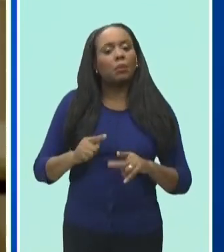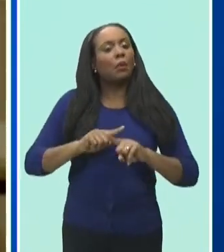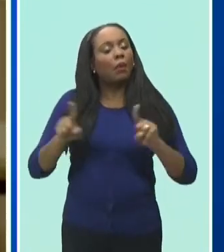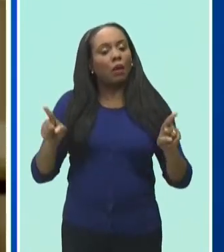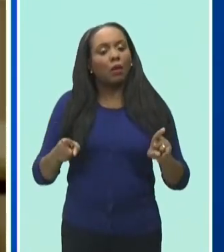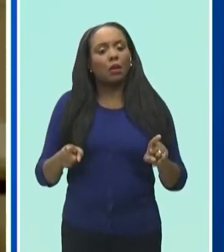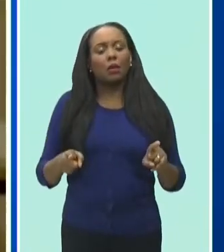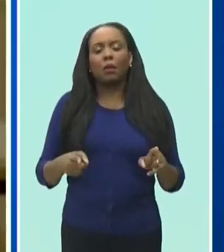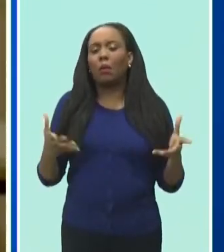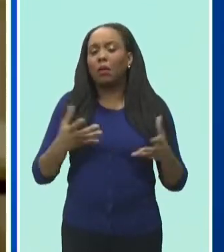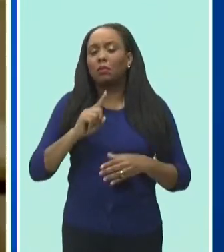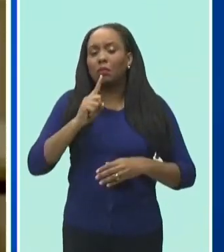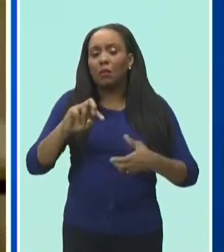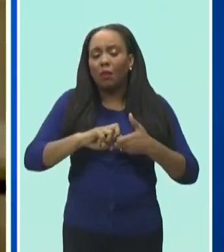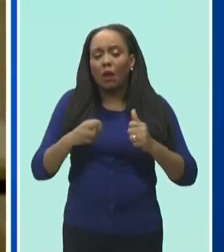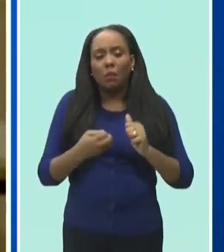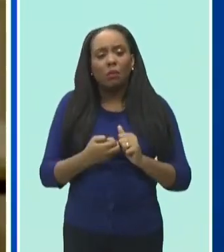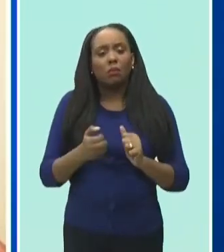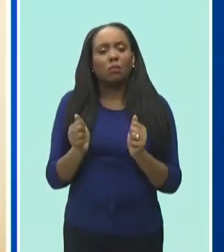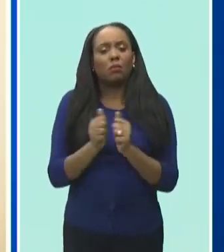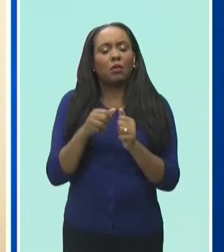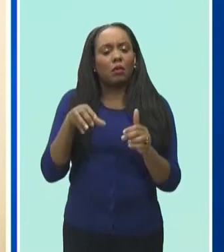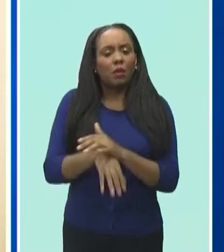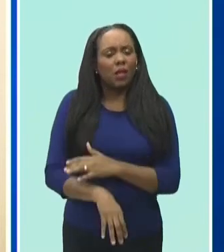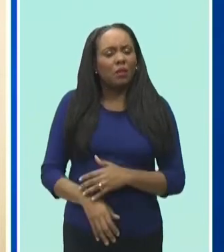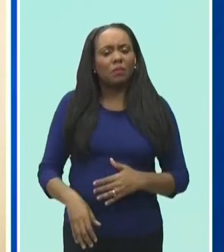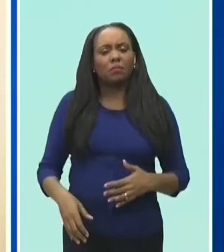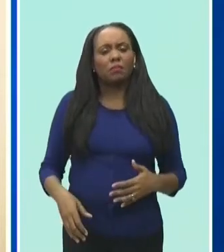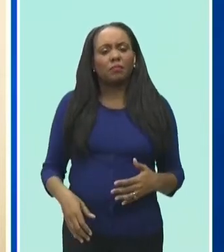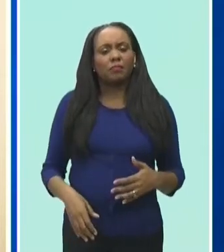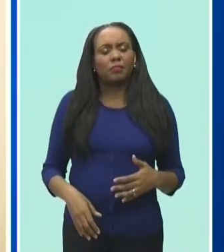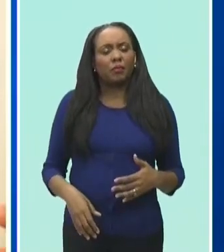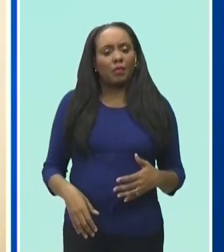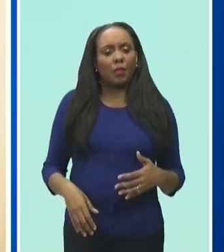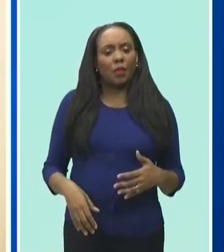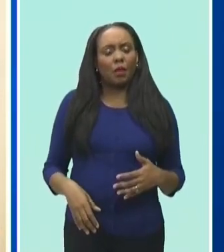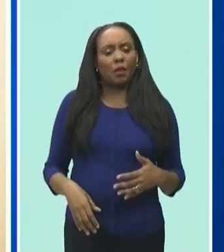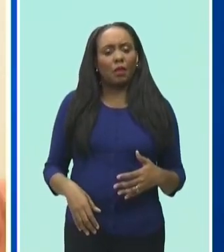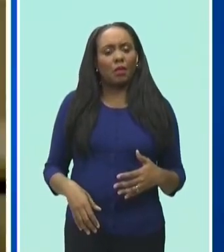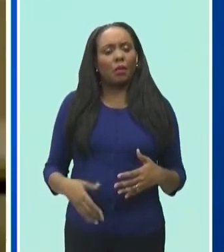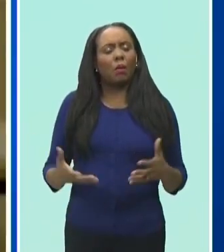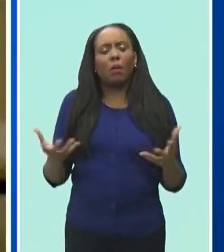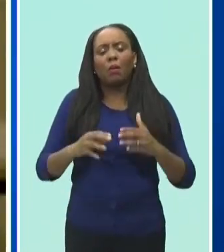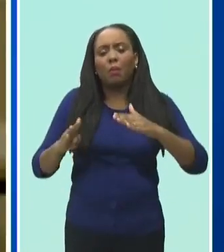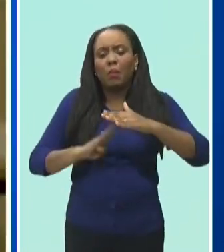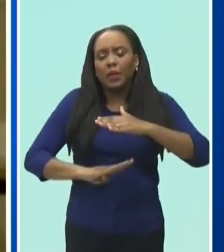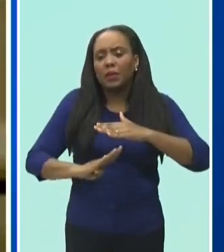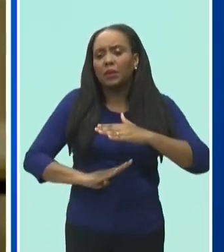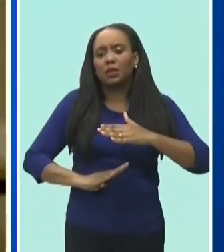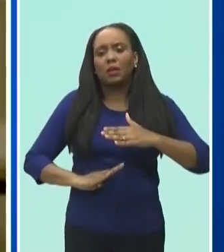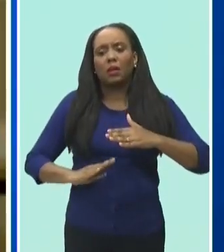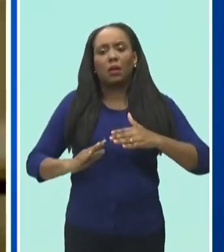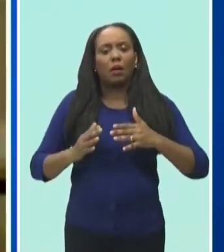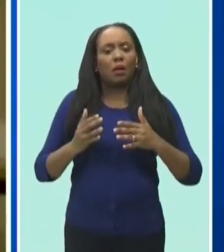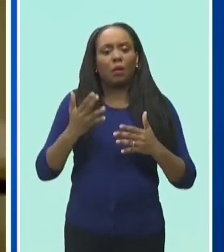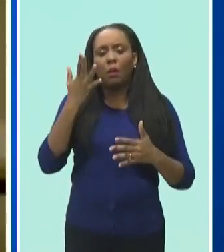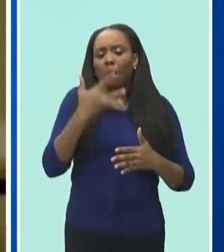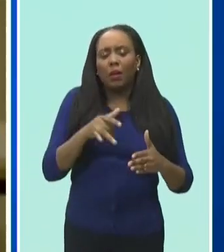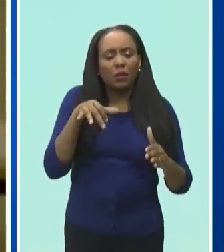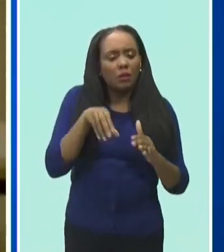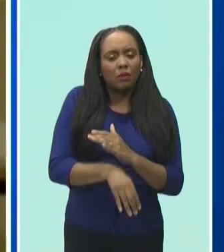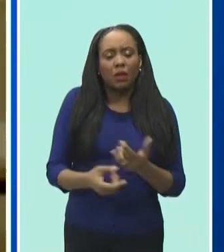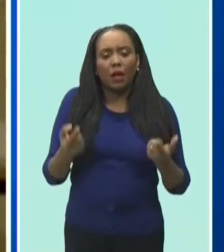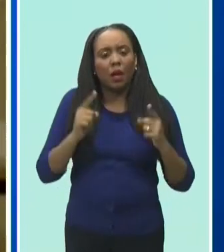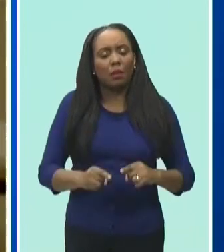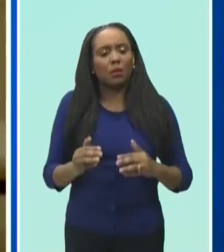root causes of this criminal behavior. As AG, we've passed legislation to keep the individuals